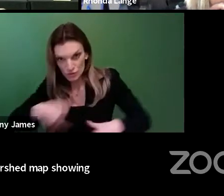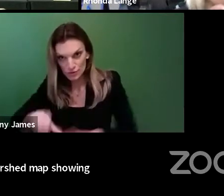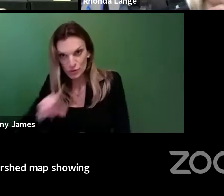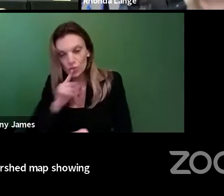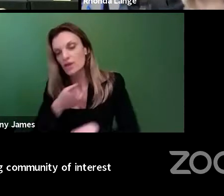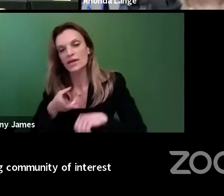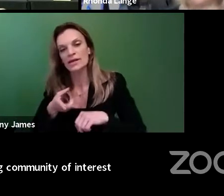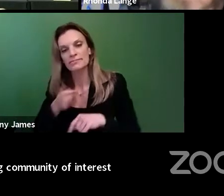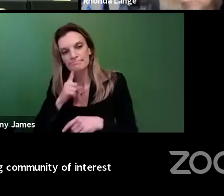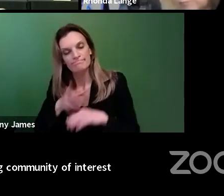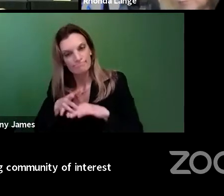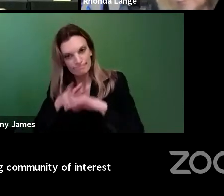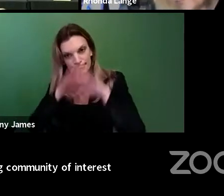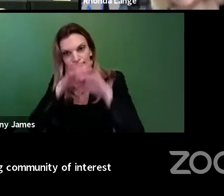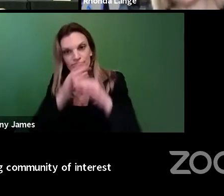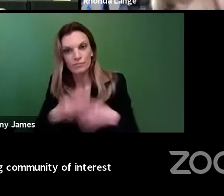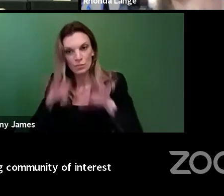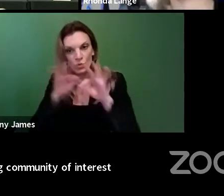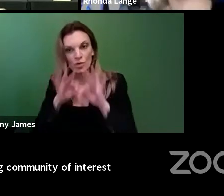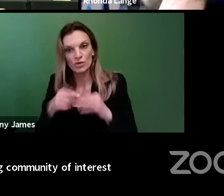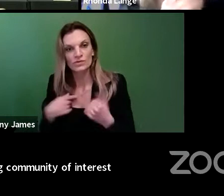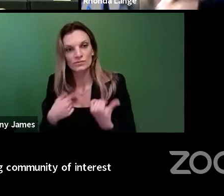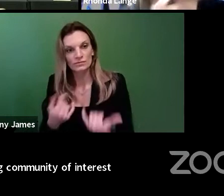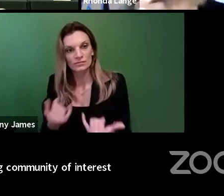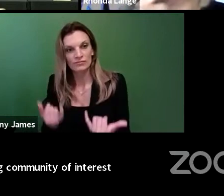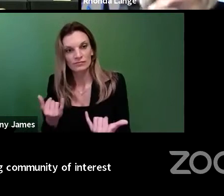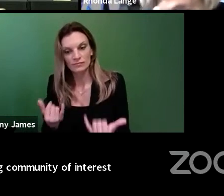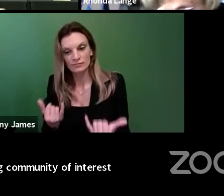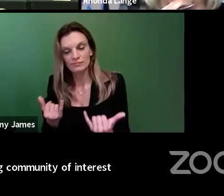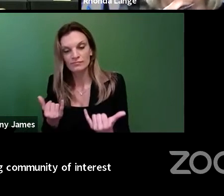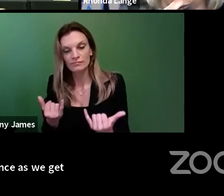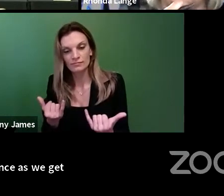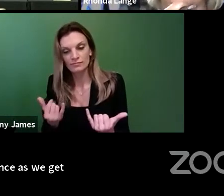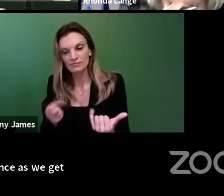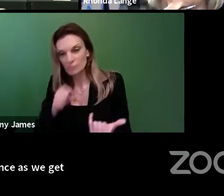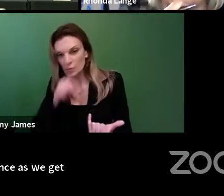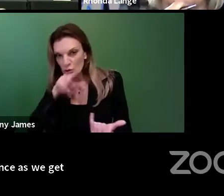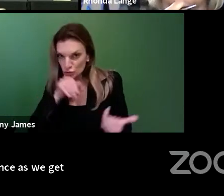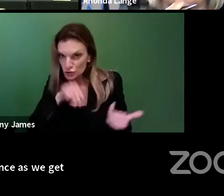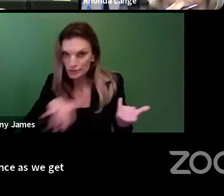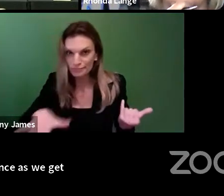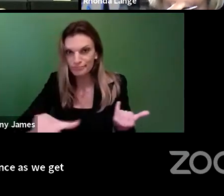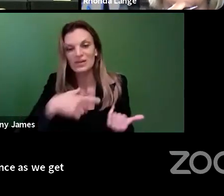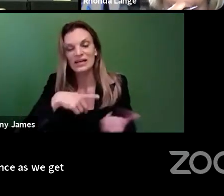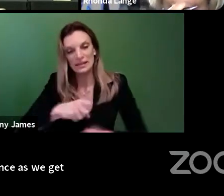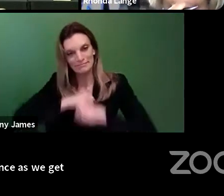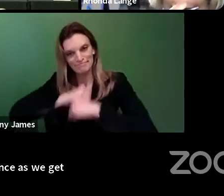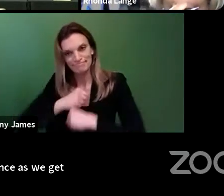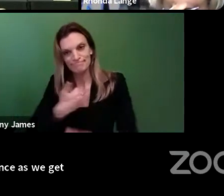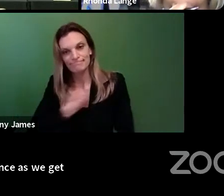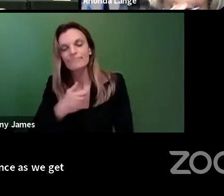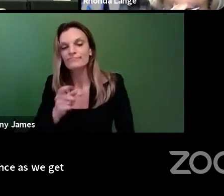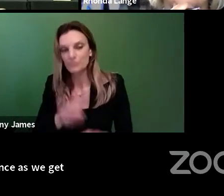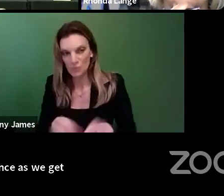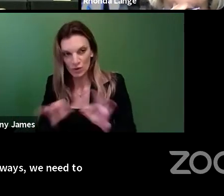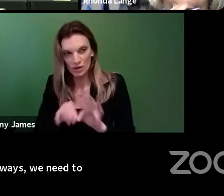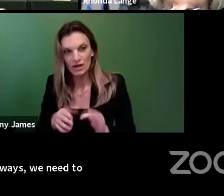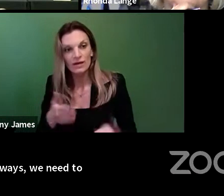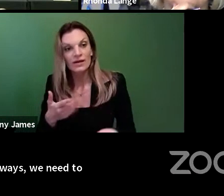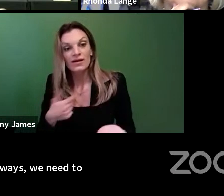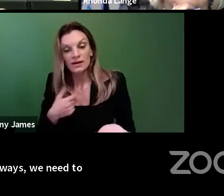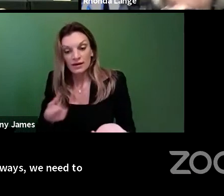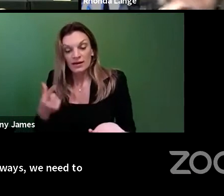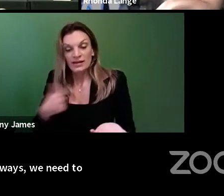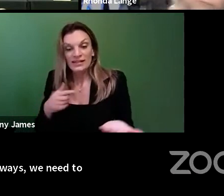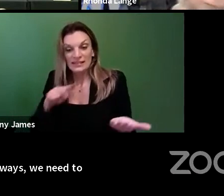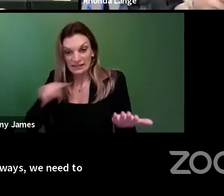in importance as we get big ag and pollution of waterways, and we need to protect ourselves. My second